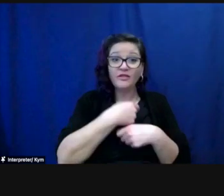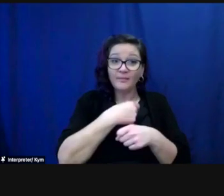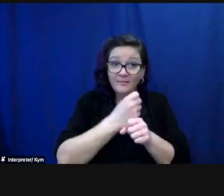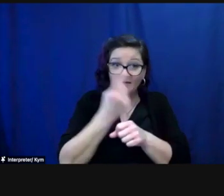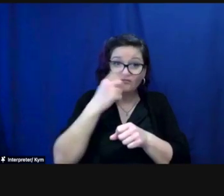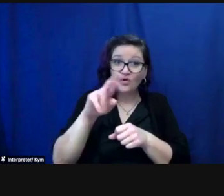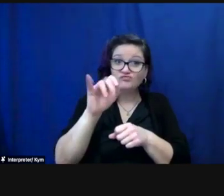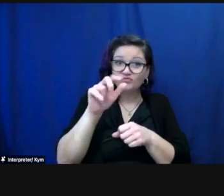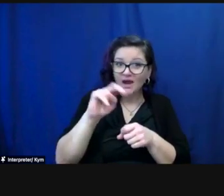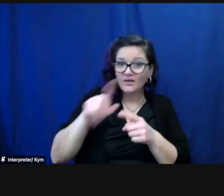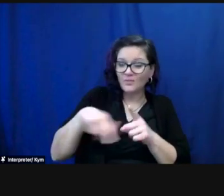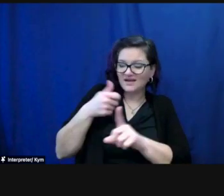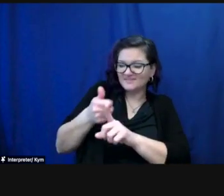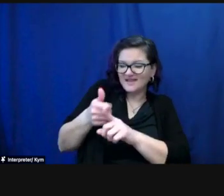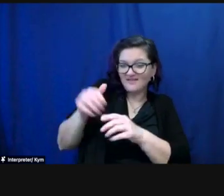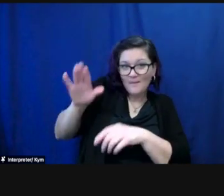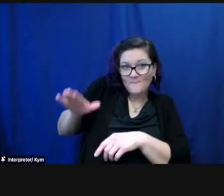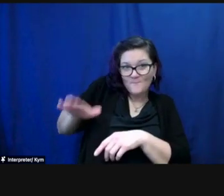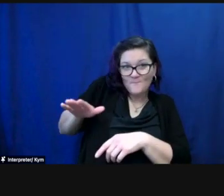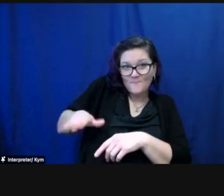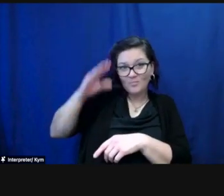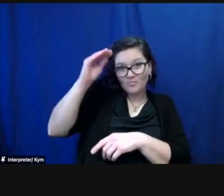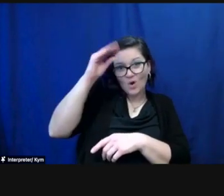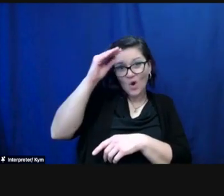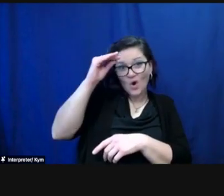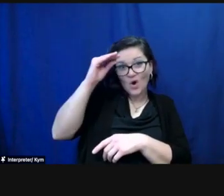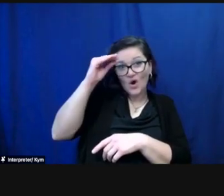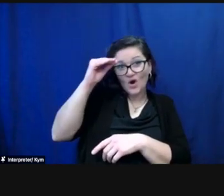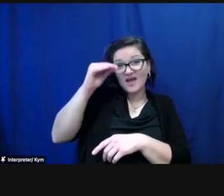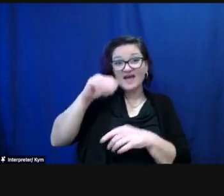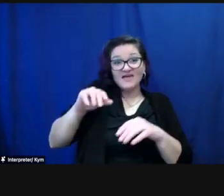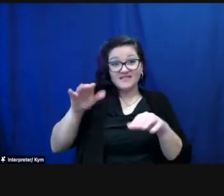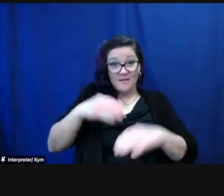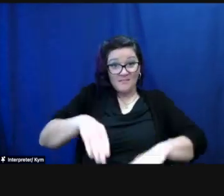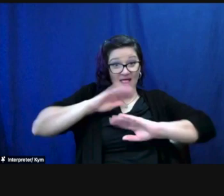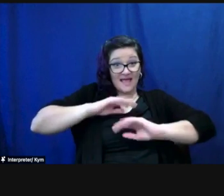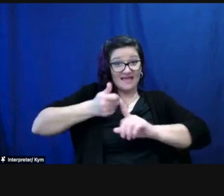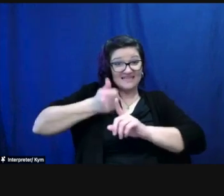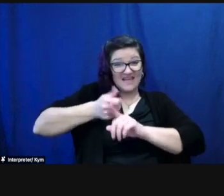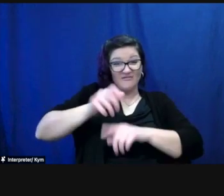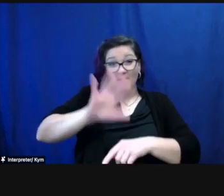he was a little boy. This quilt is about 30 some years old now.